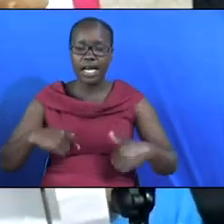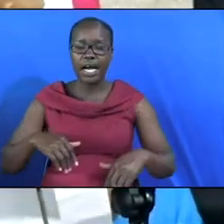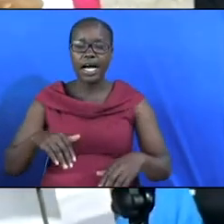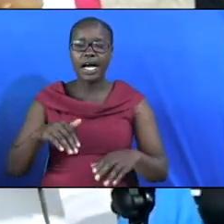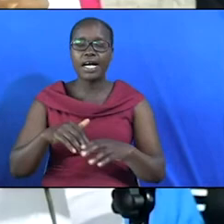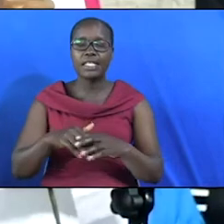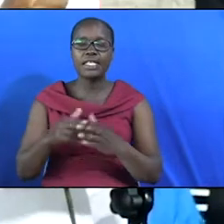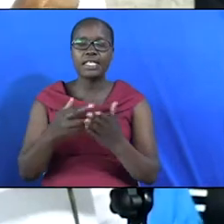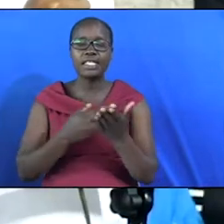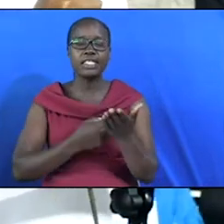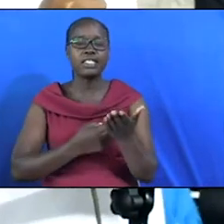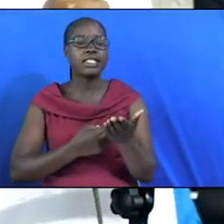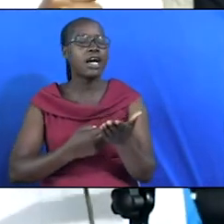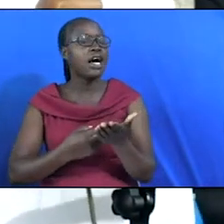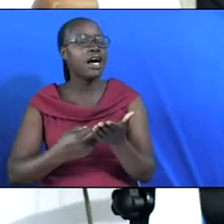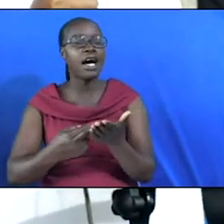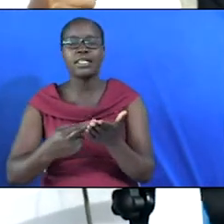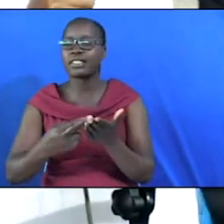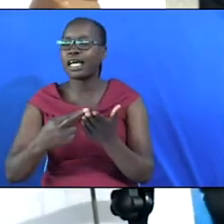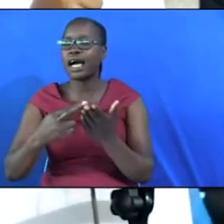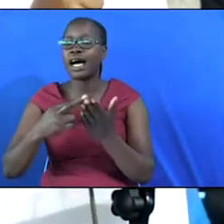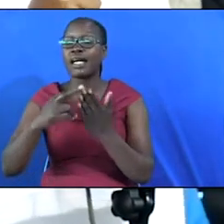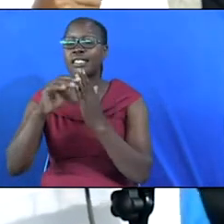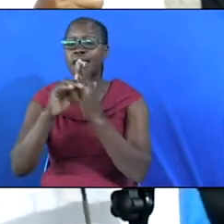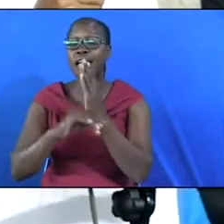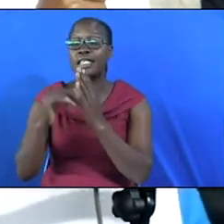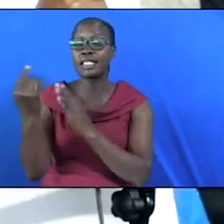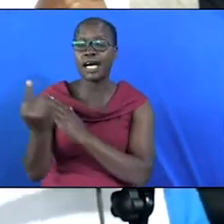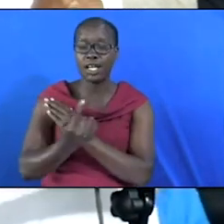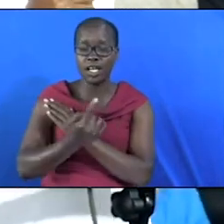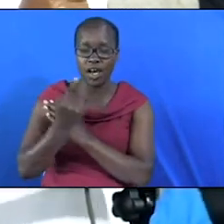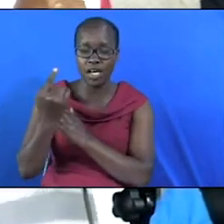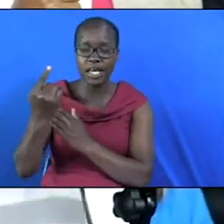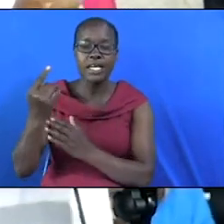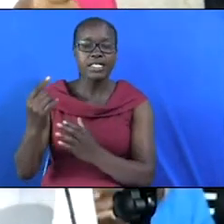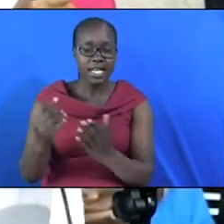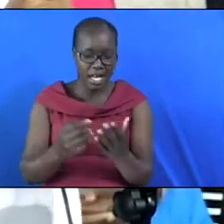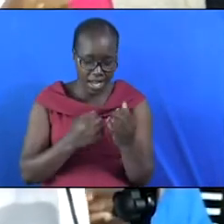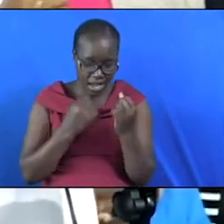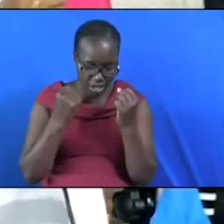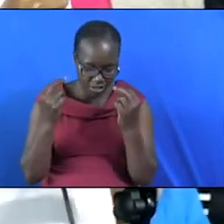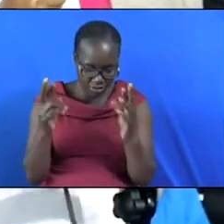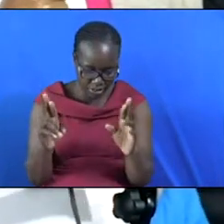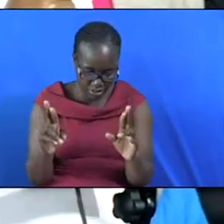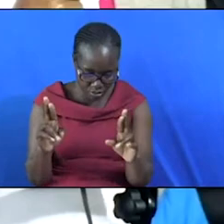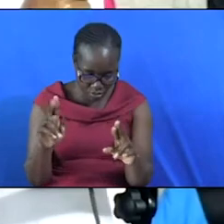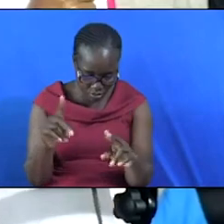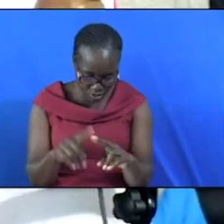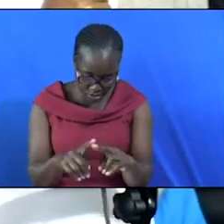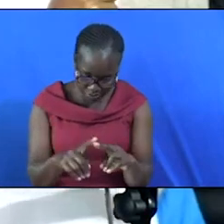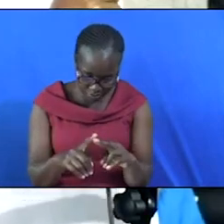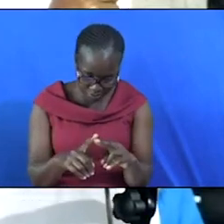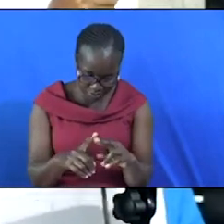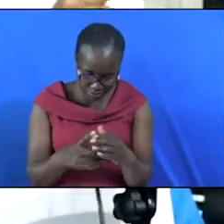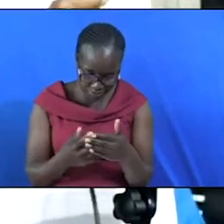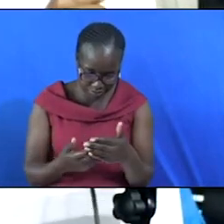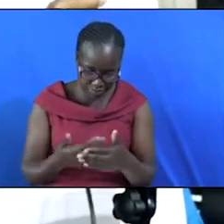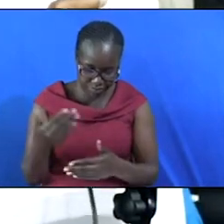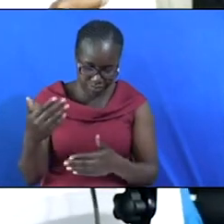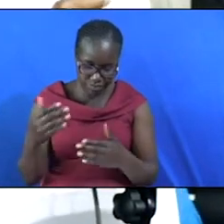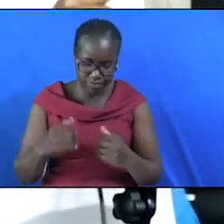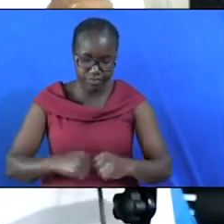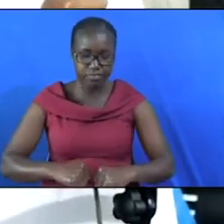found, clad in his righteousness alone, faultless to